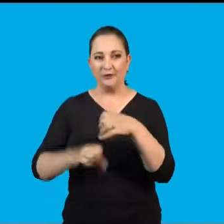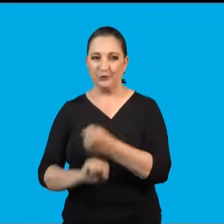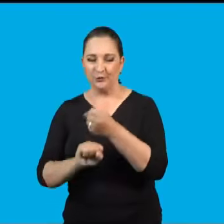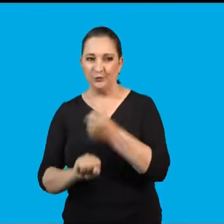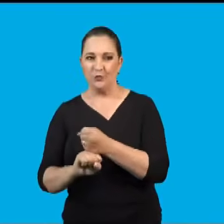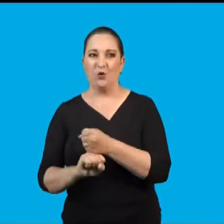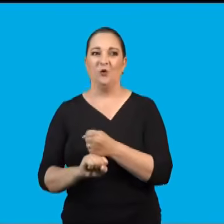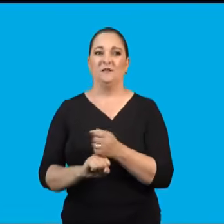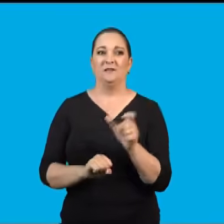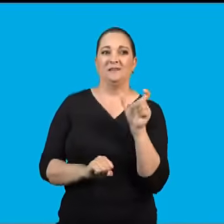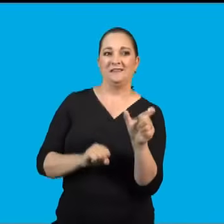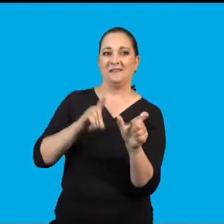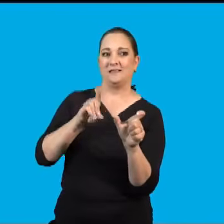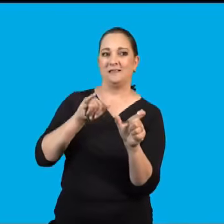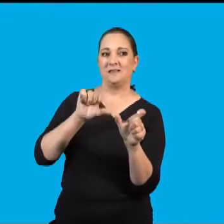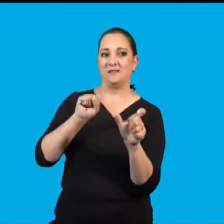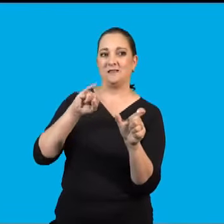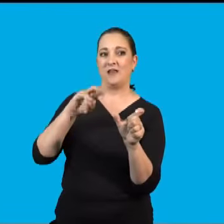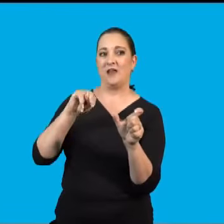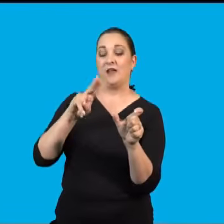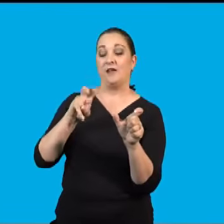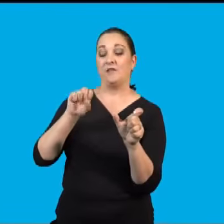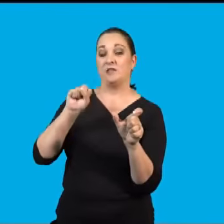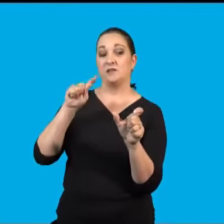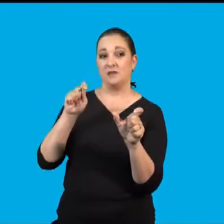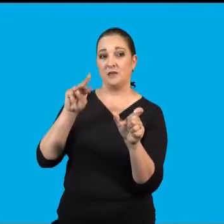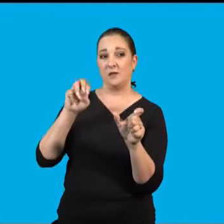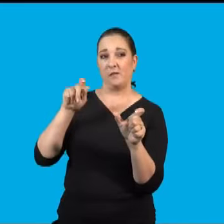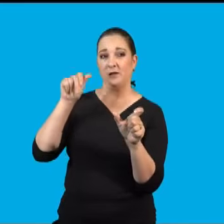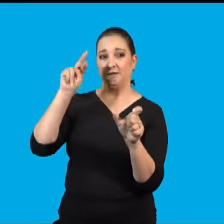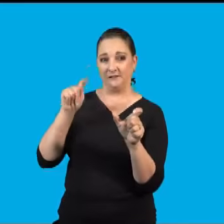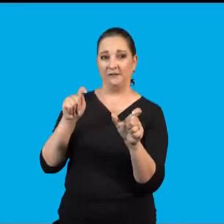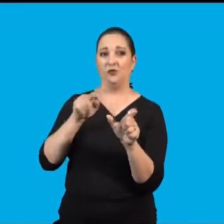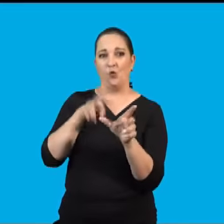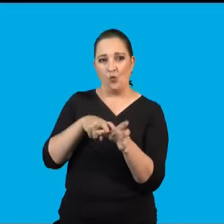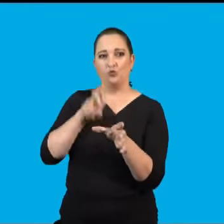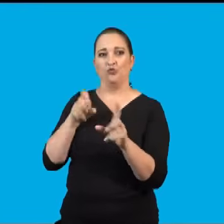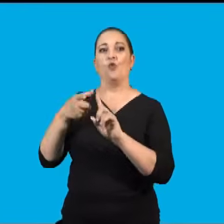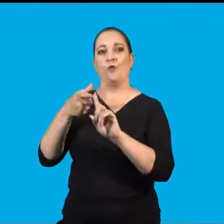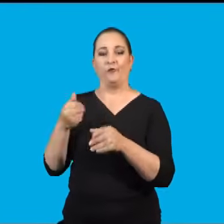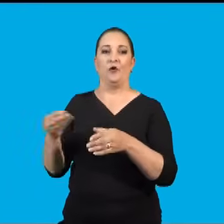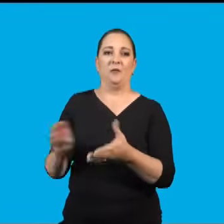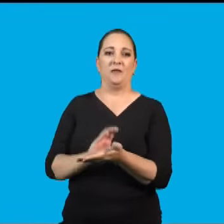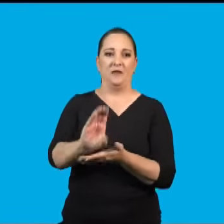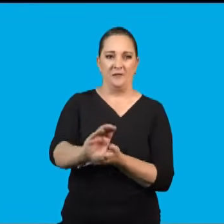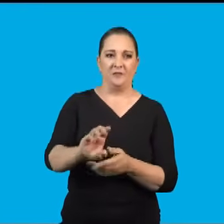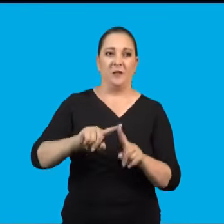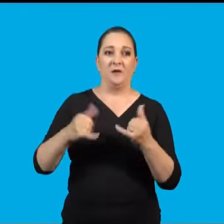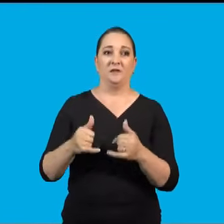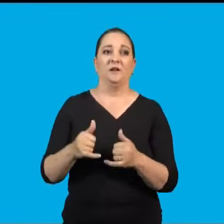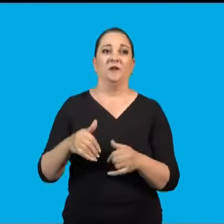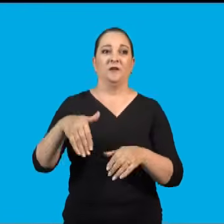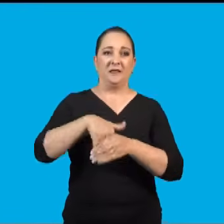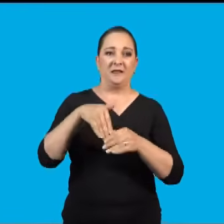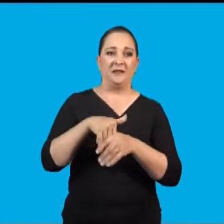that helps you understand the term disinvestment, as well as the eventual nationalization of South Africa's mines and